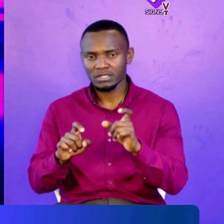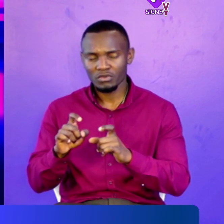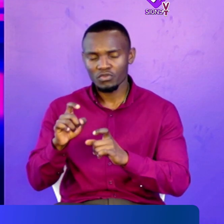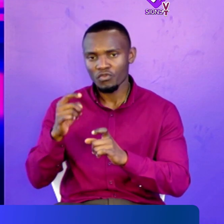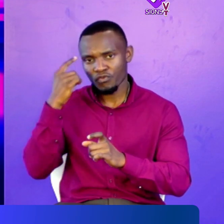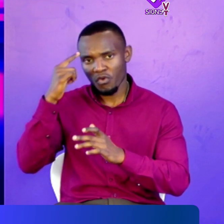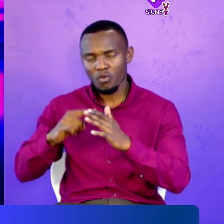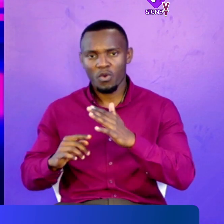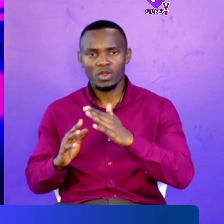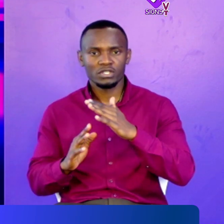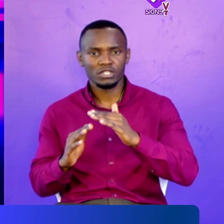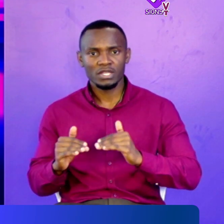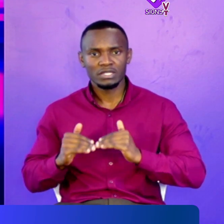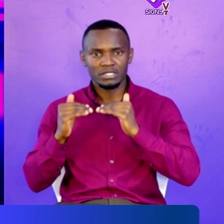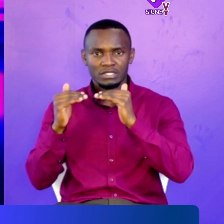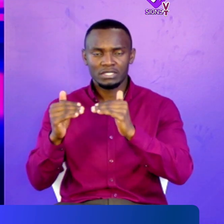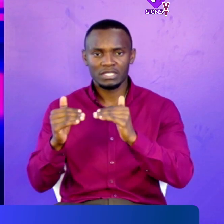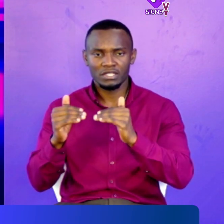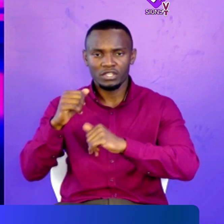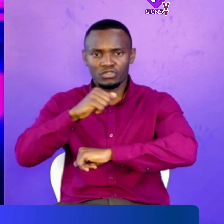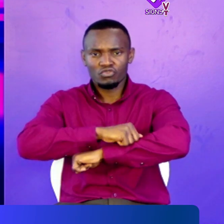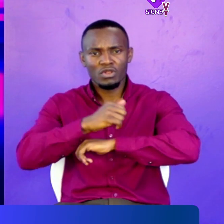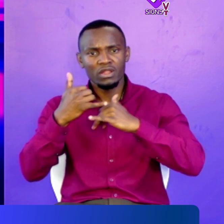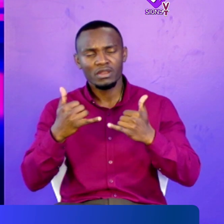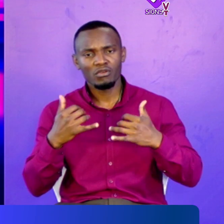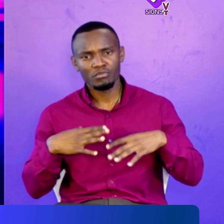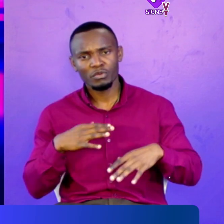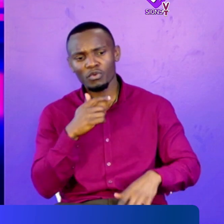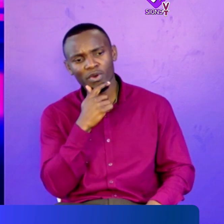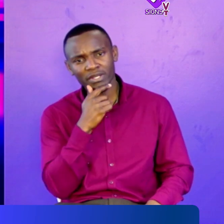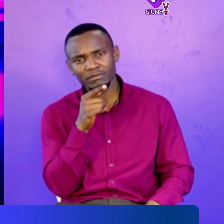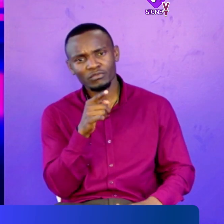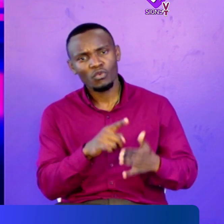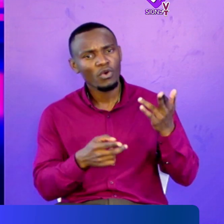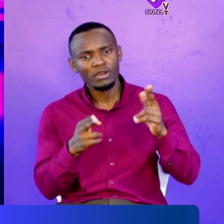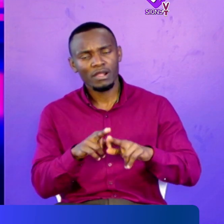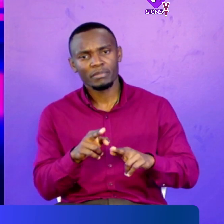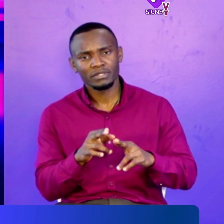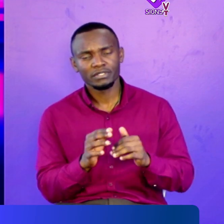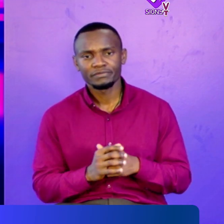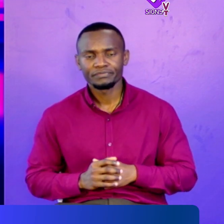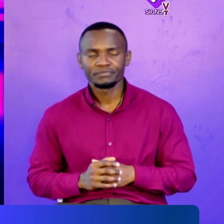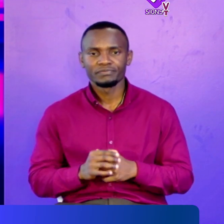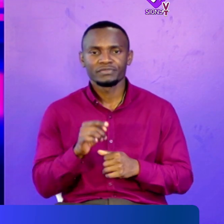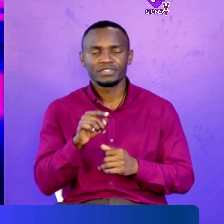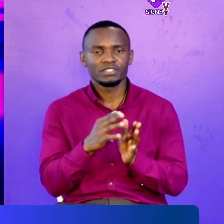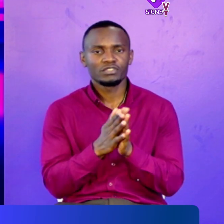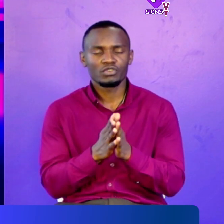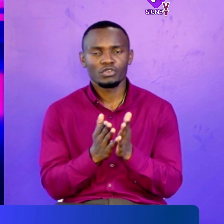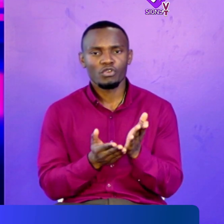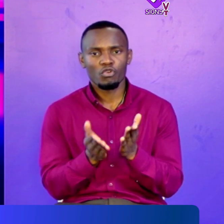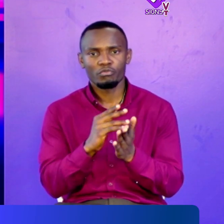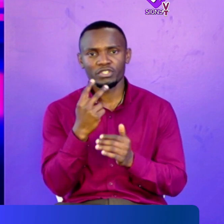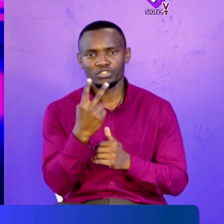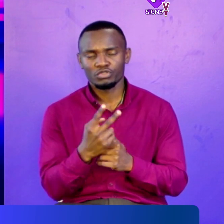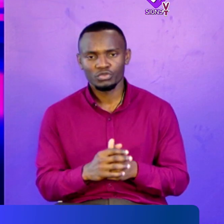admission. Questions are now being asked. What happened to the lot? That story you'll find on page 2 of